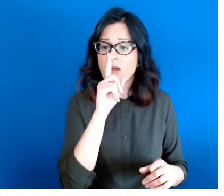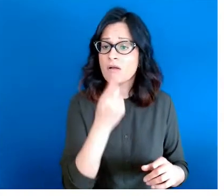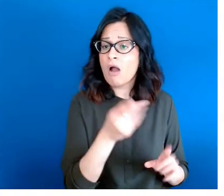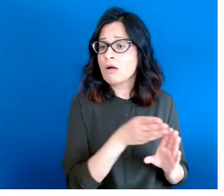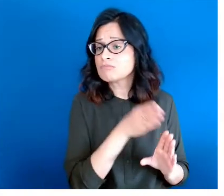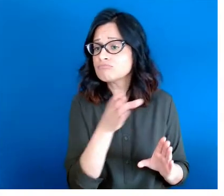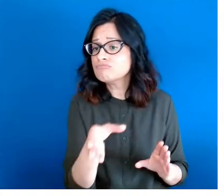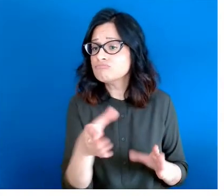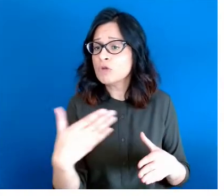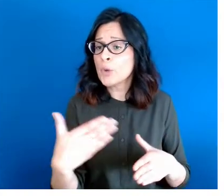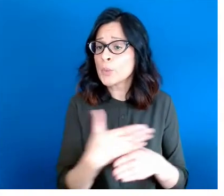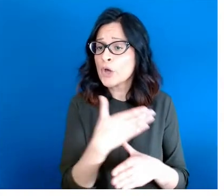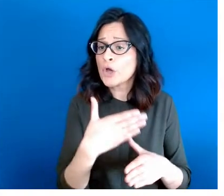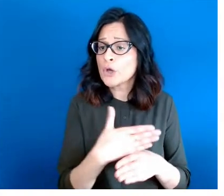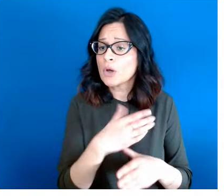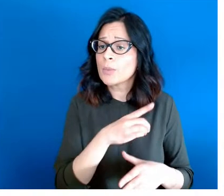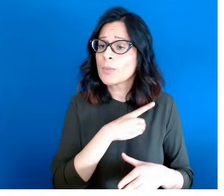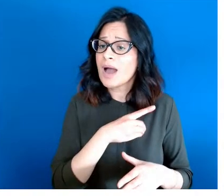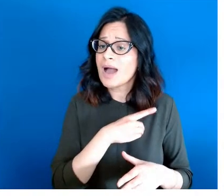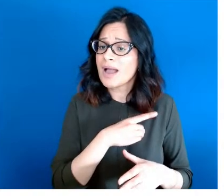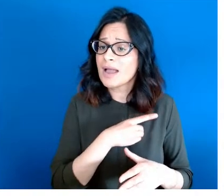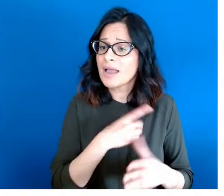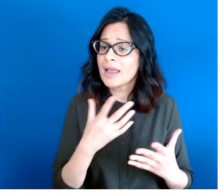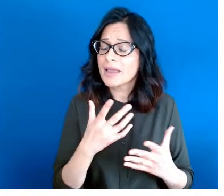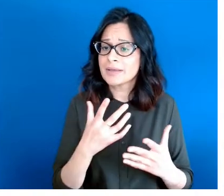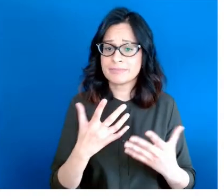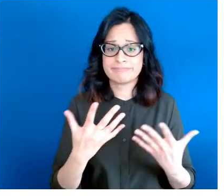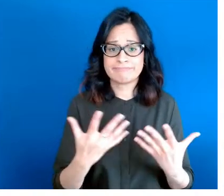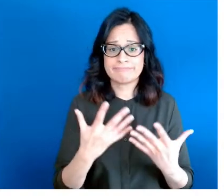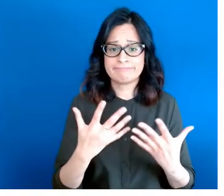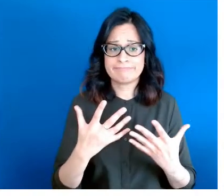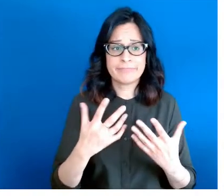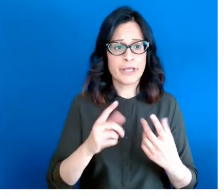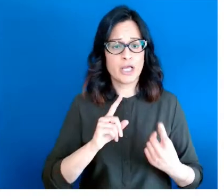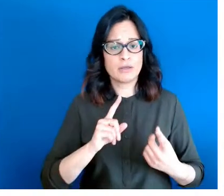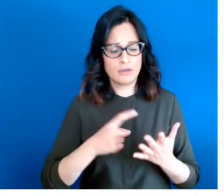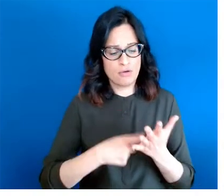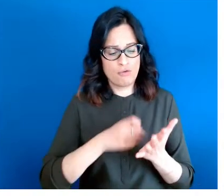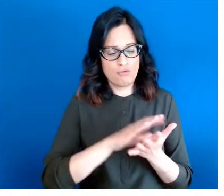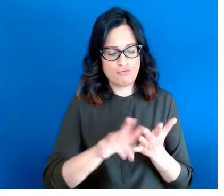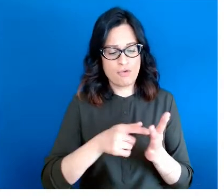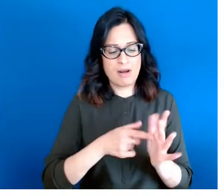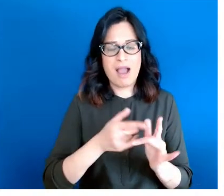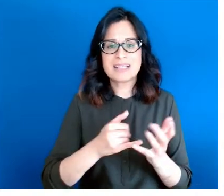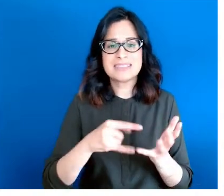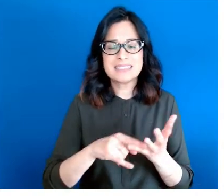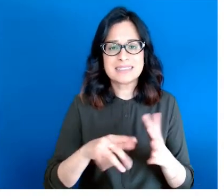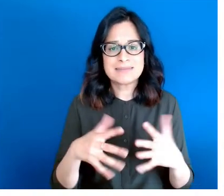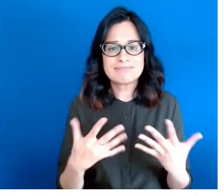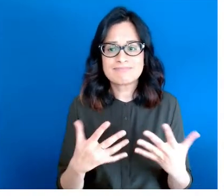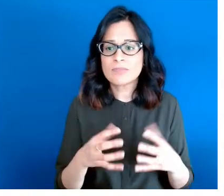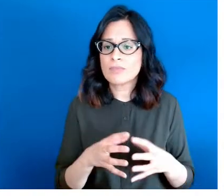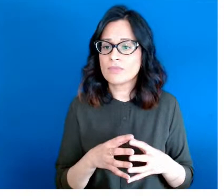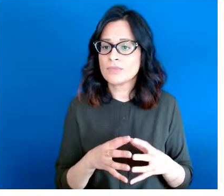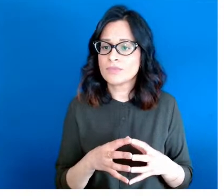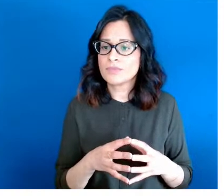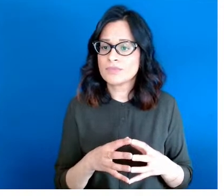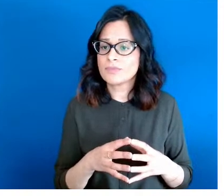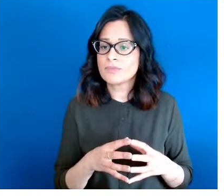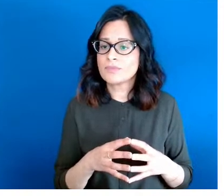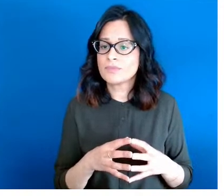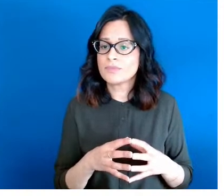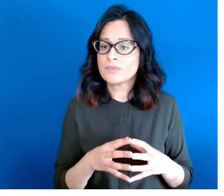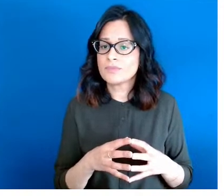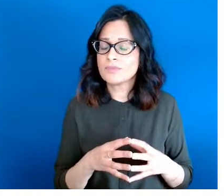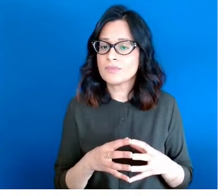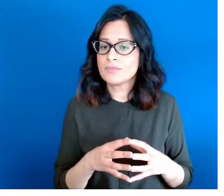work because of their allergic rhinitis. And you see the patients with the mild allergic rhinitis in